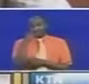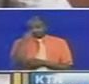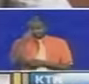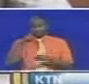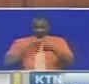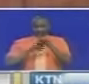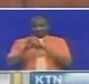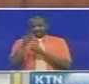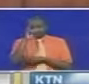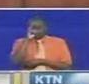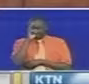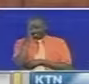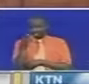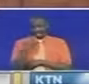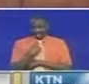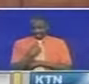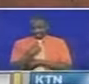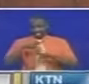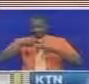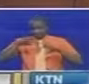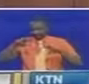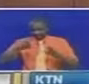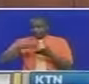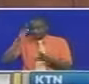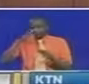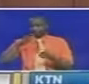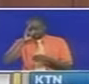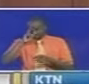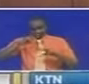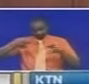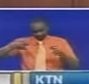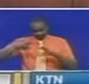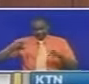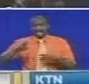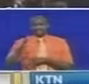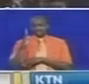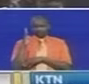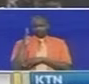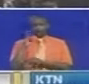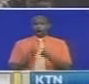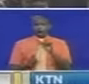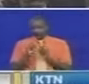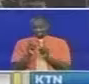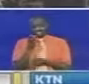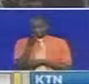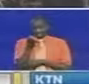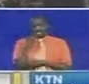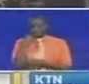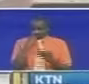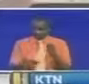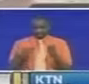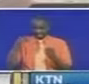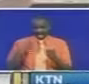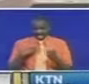custody and that further investigations are still underway. Security has also been tightened, and the administration is set to conduct a